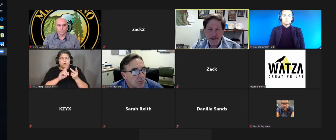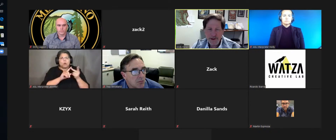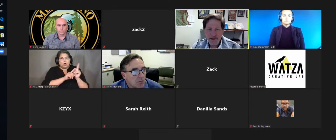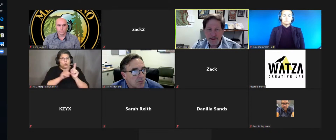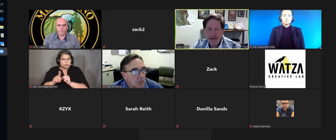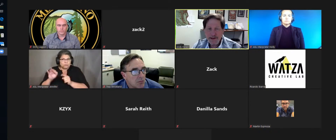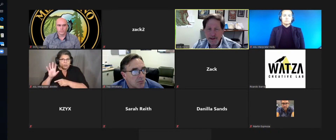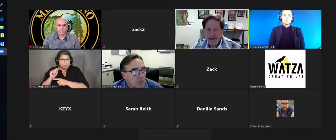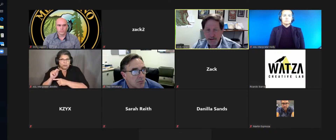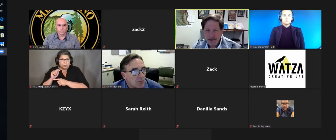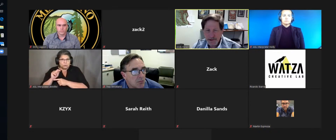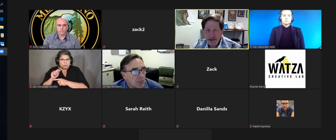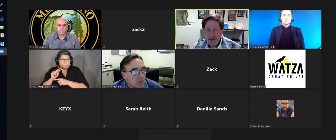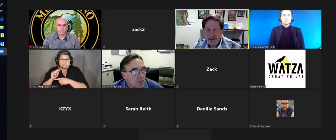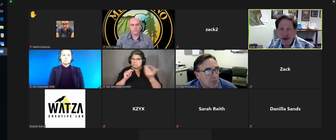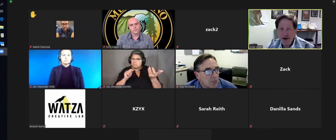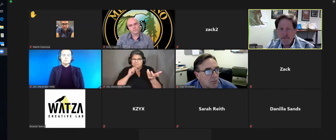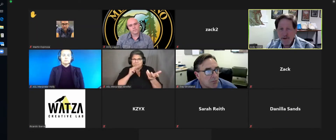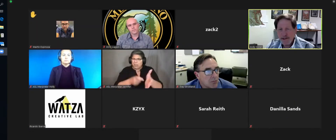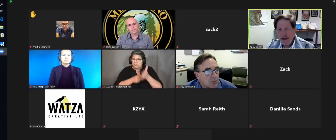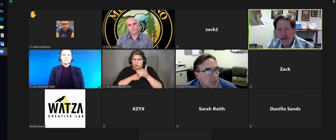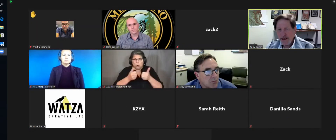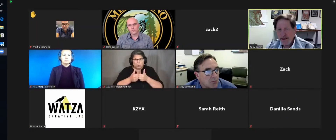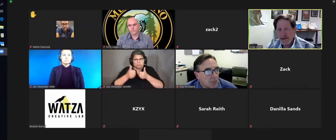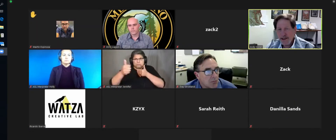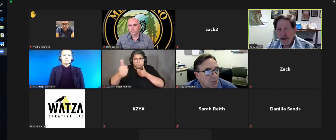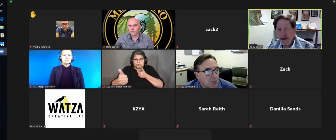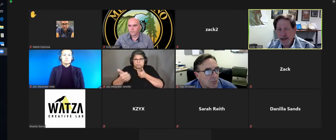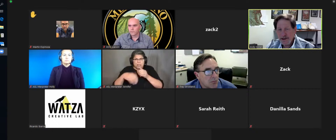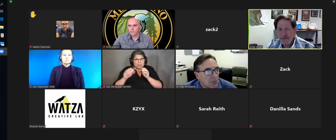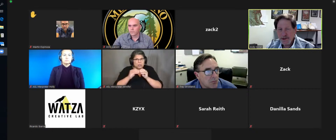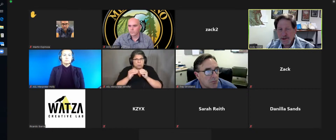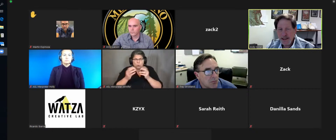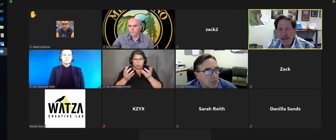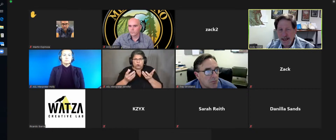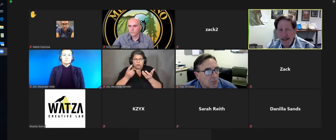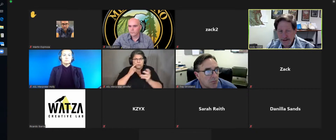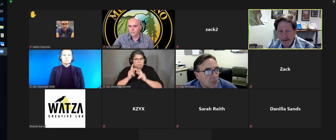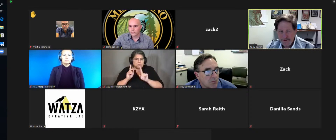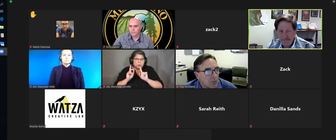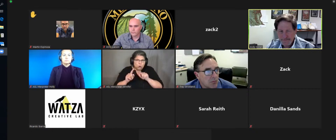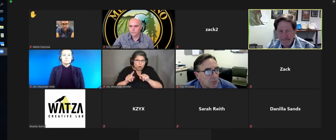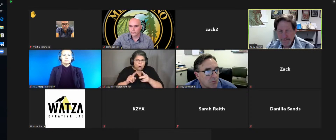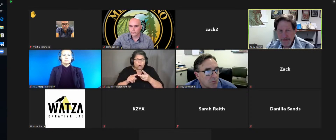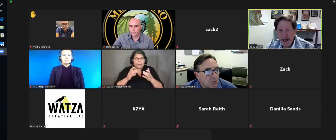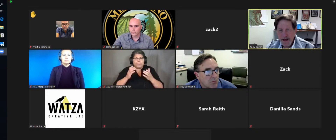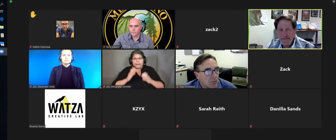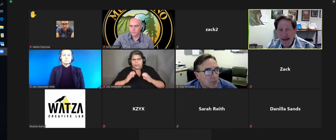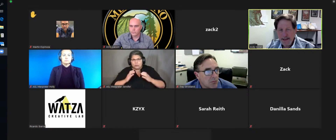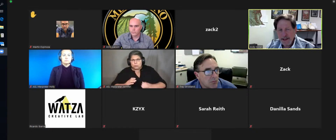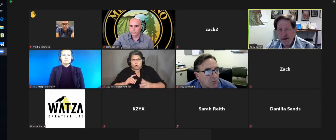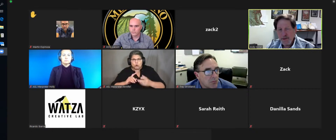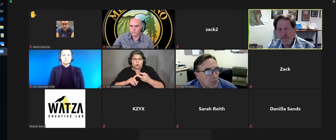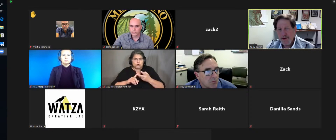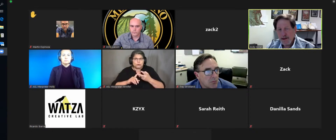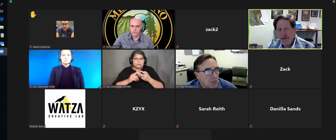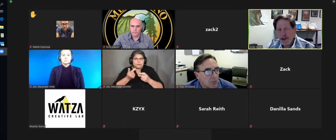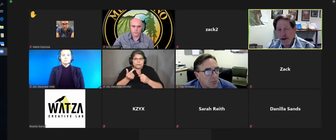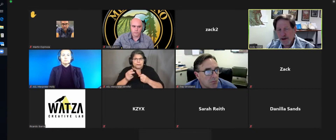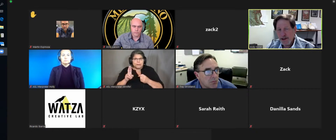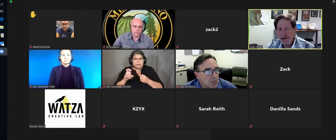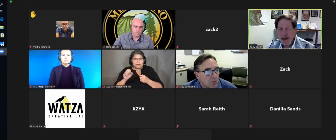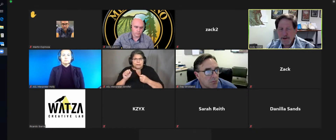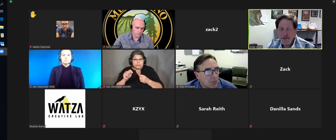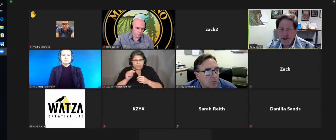no physical distancing restrictions for attendees, customers, and guests. Masking will follow